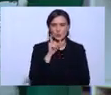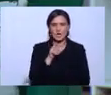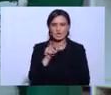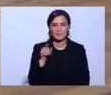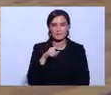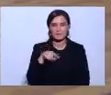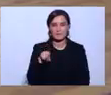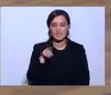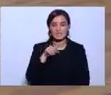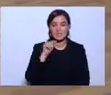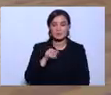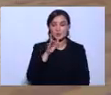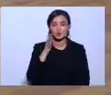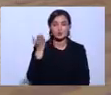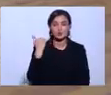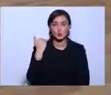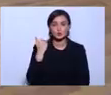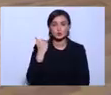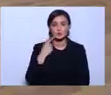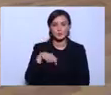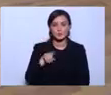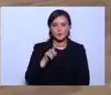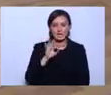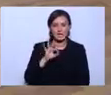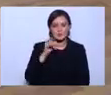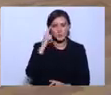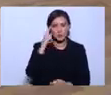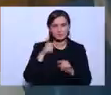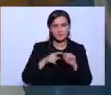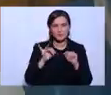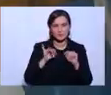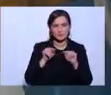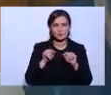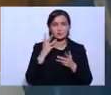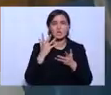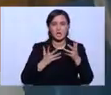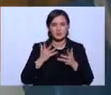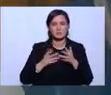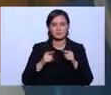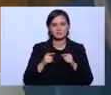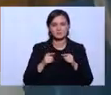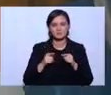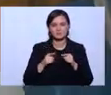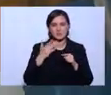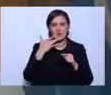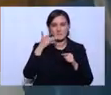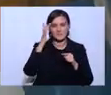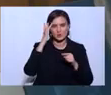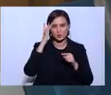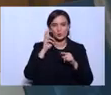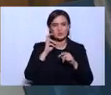have thought about the story? They would have seen American race relations from a different perspective.